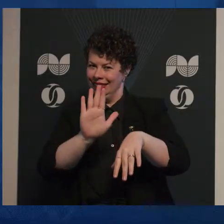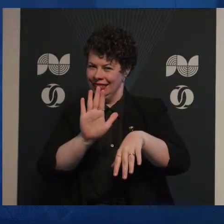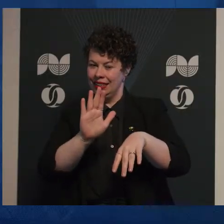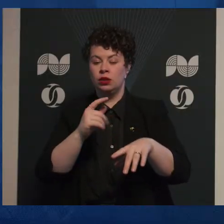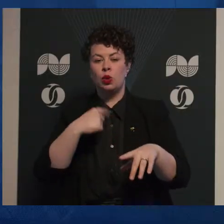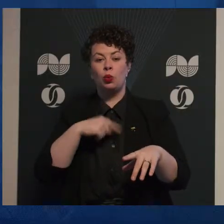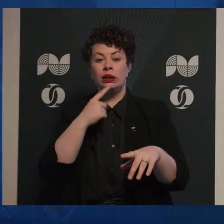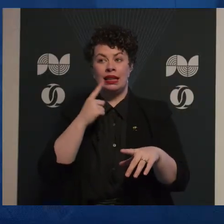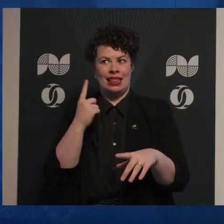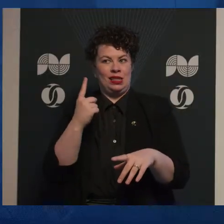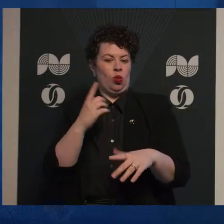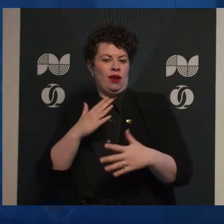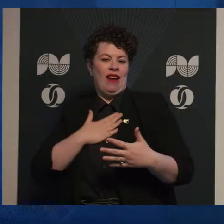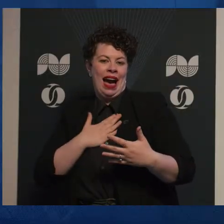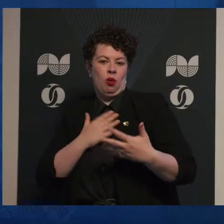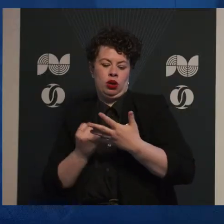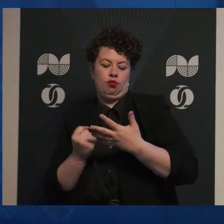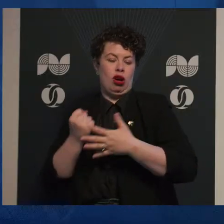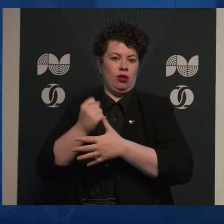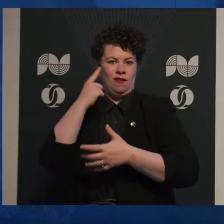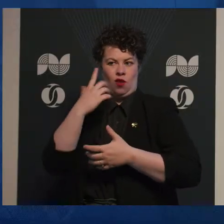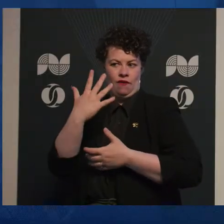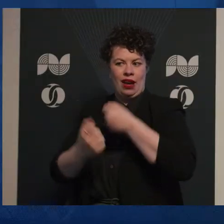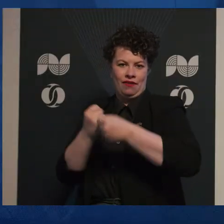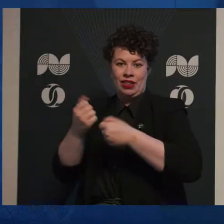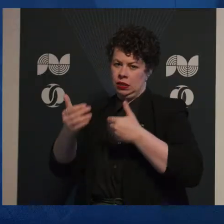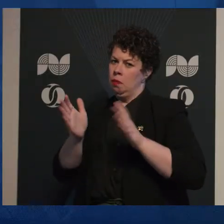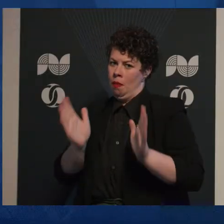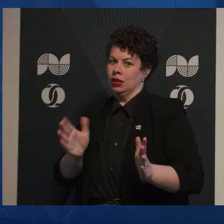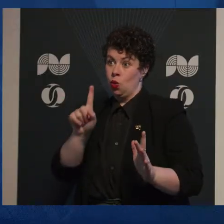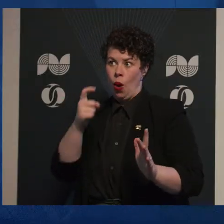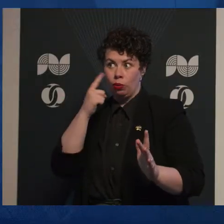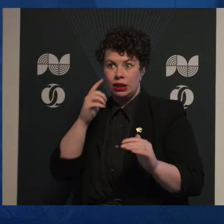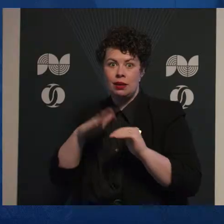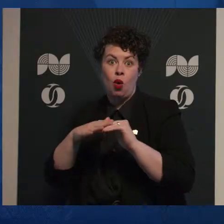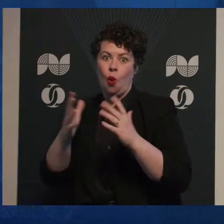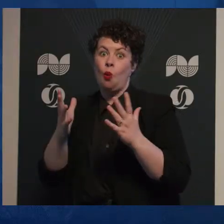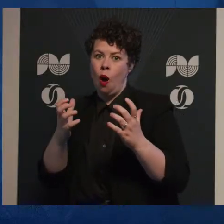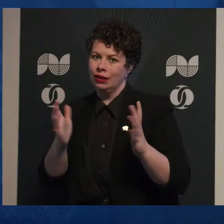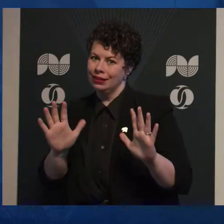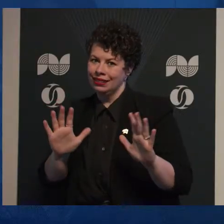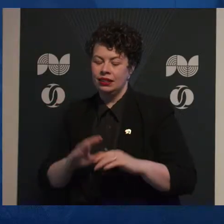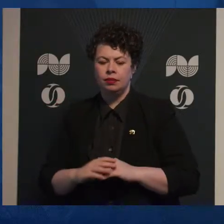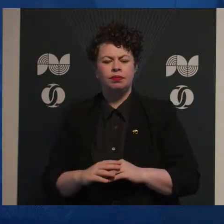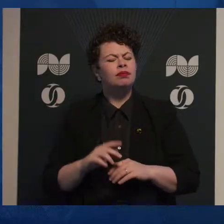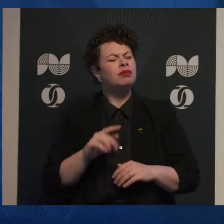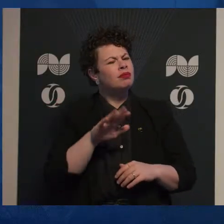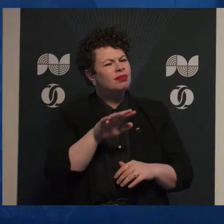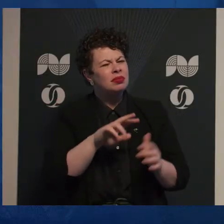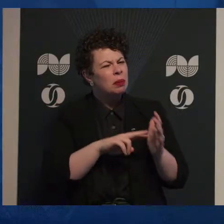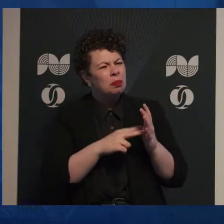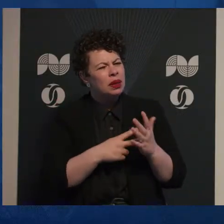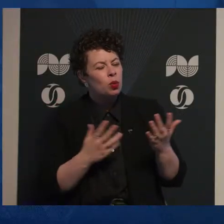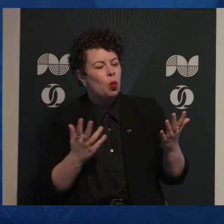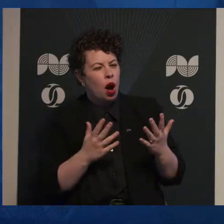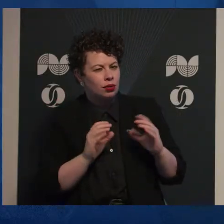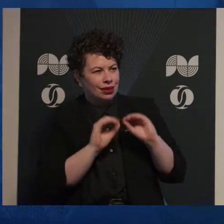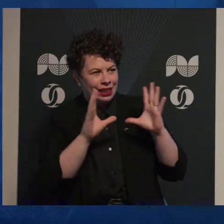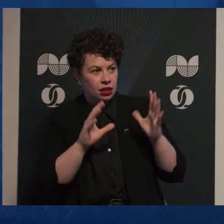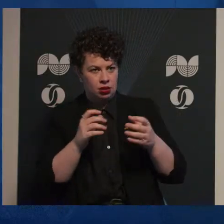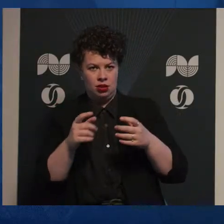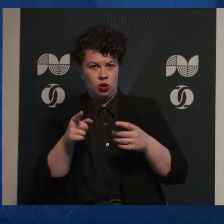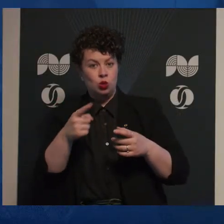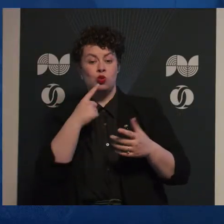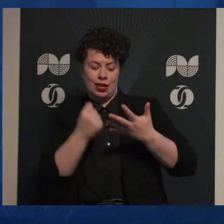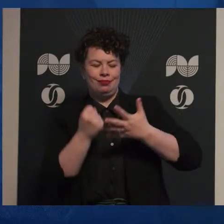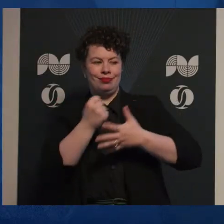it as one of our strategic priorities for the coming period. I mean, can you say a little bit more about what concretely it means to have it as a strategic priority?